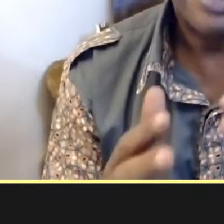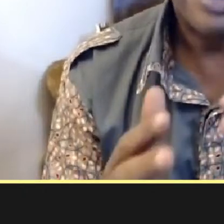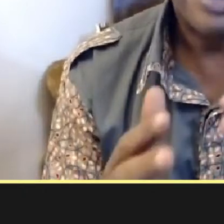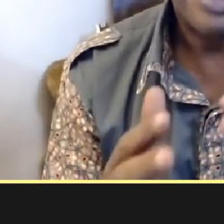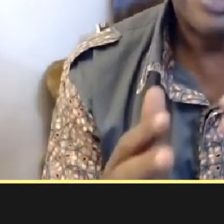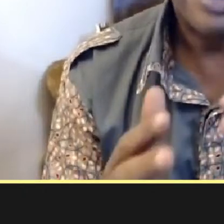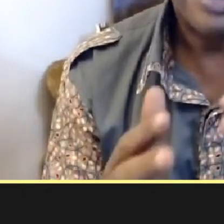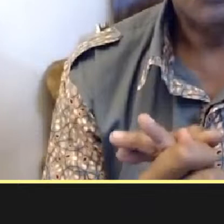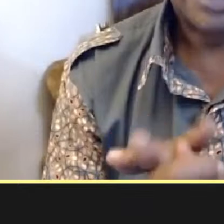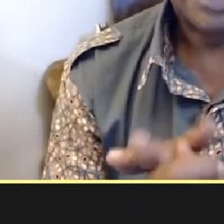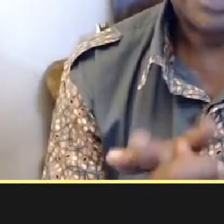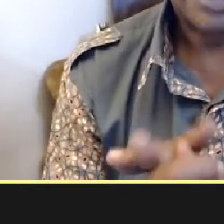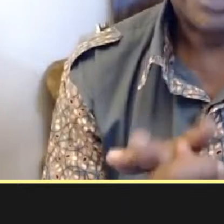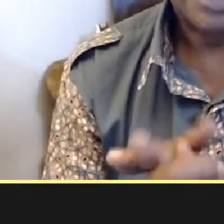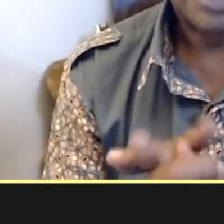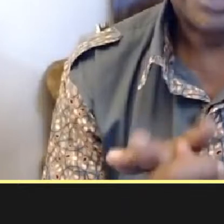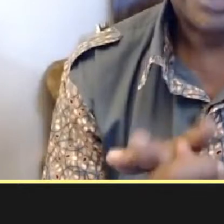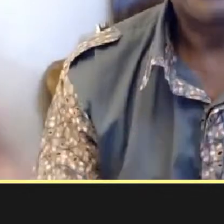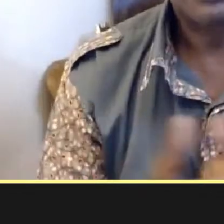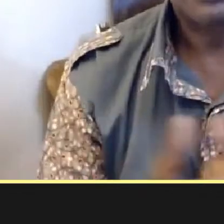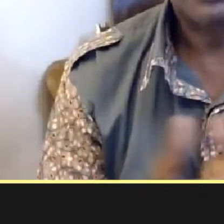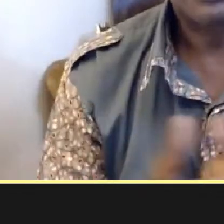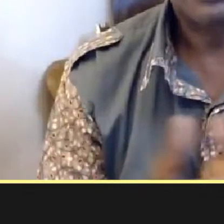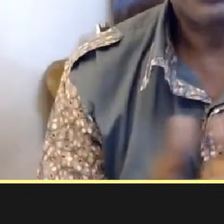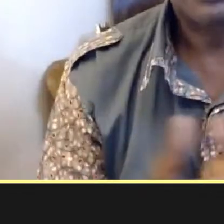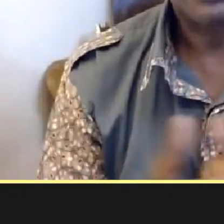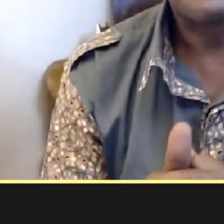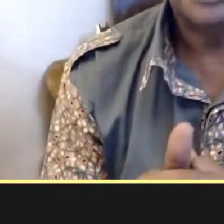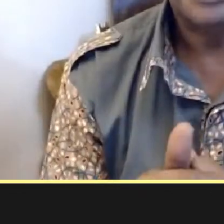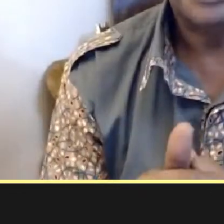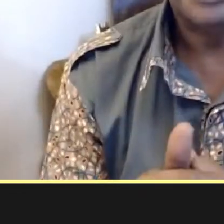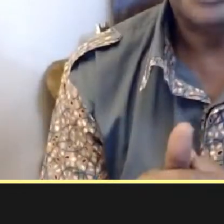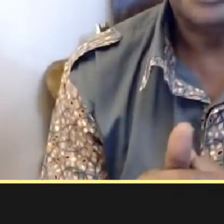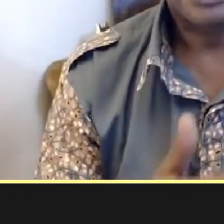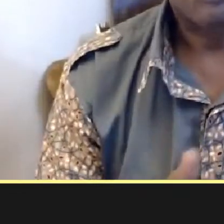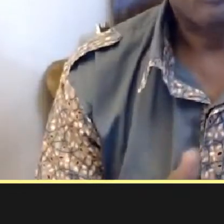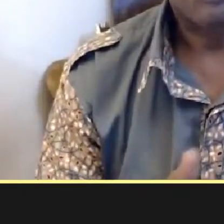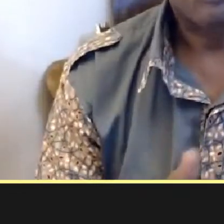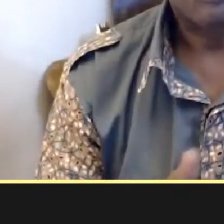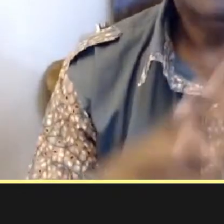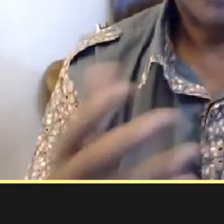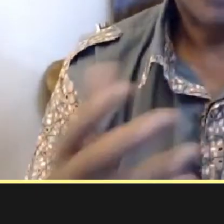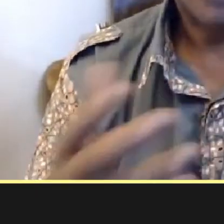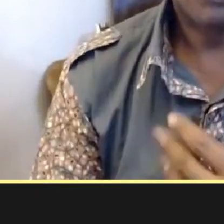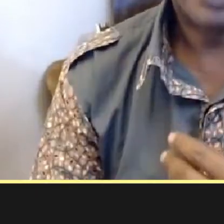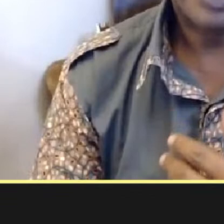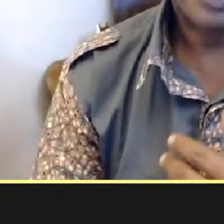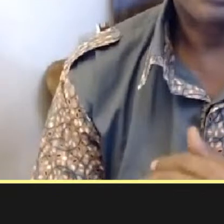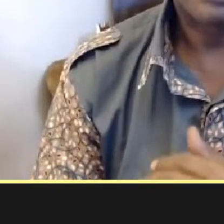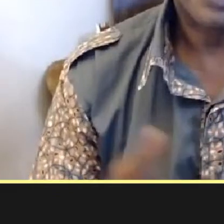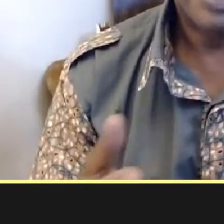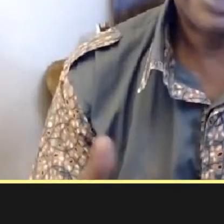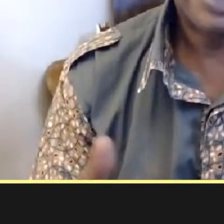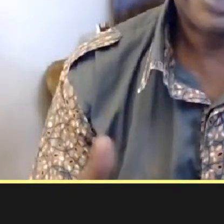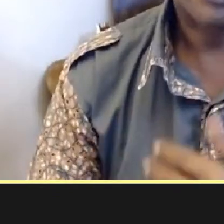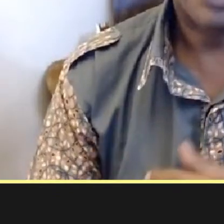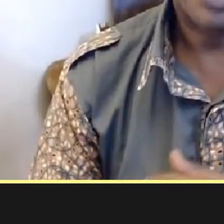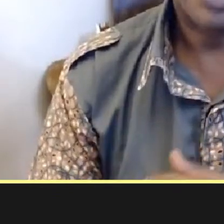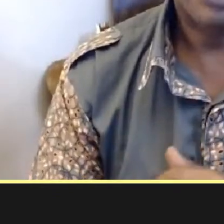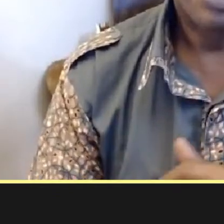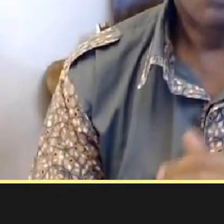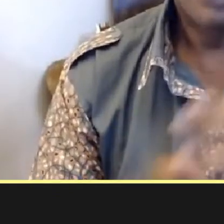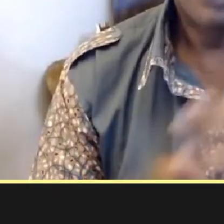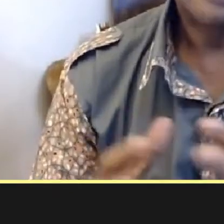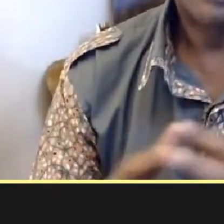spreading this, because we have now scaled up this program on online safety, particularly on youth, to cover the whole country with Kenya Scouts